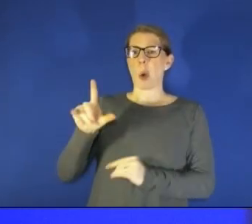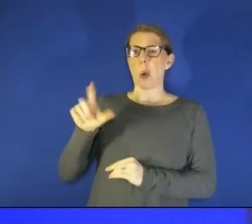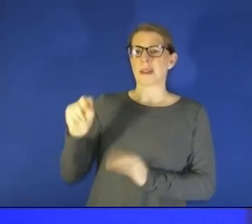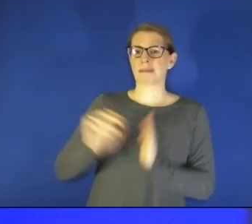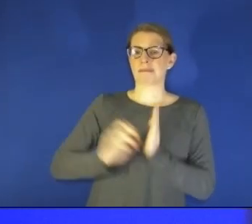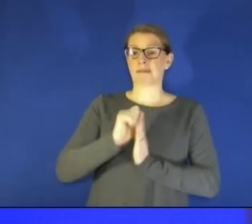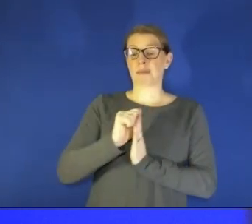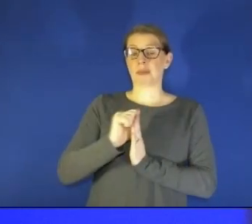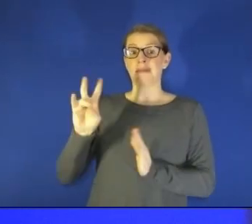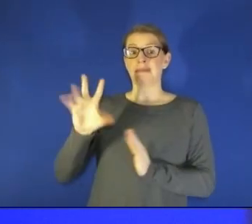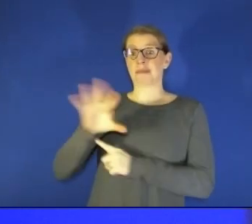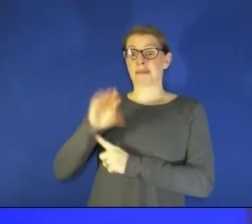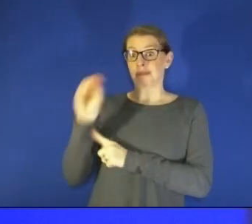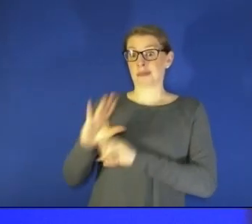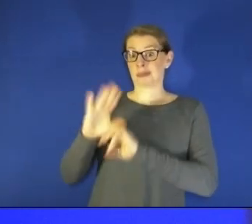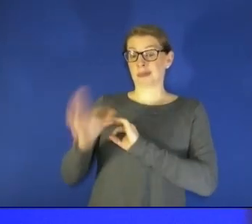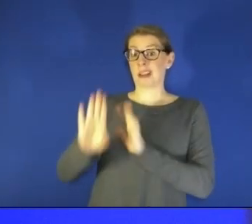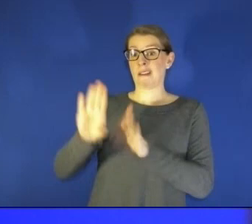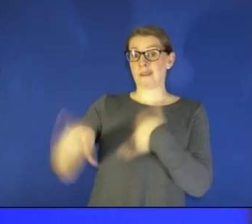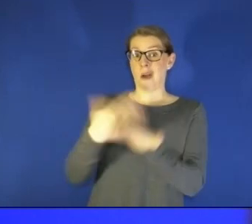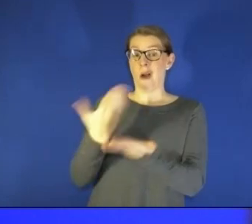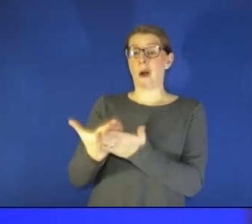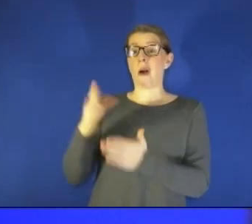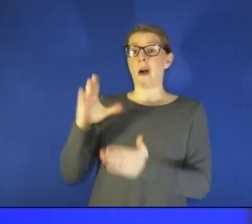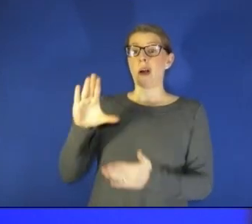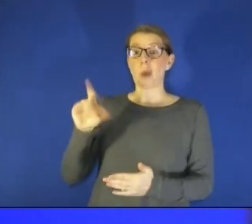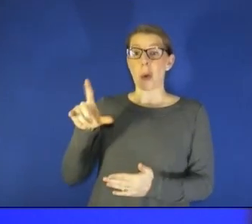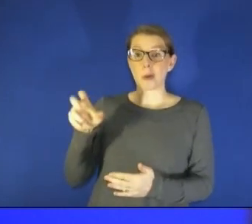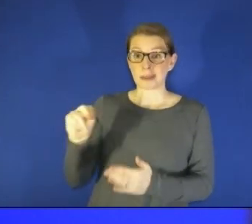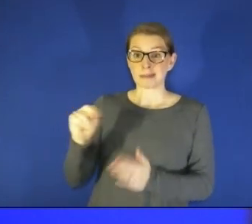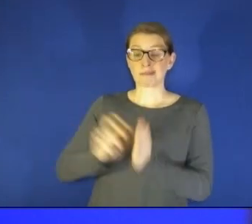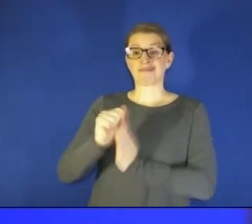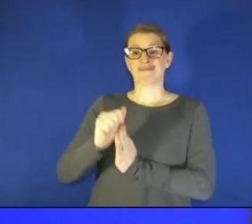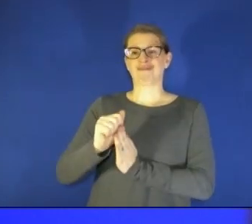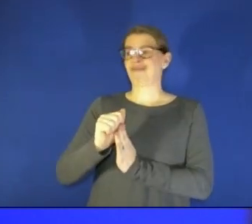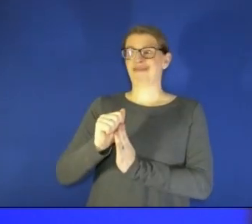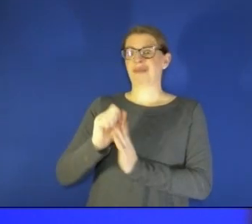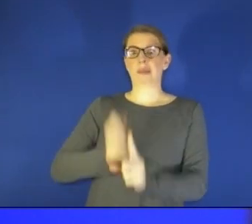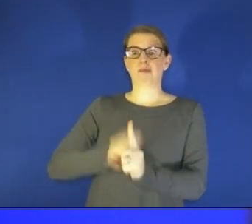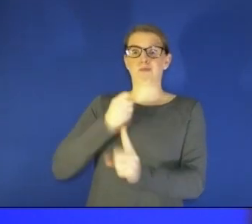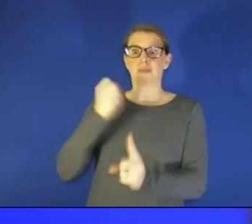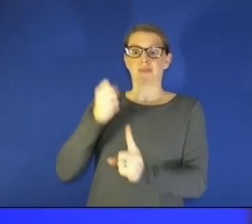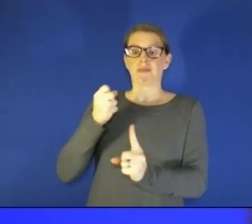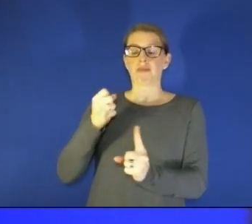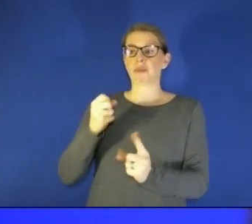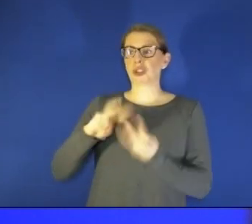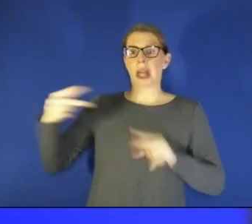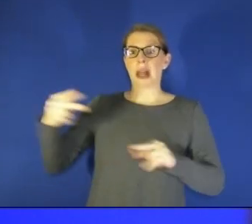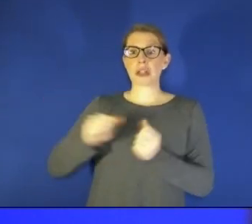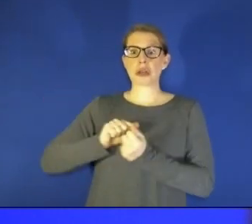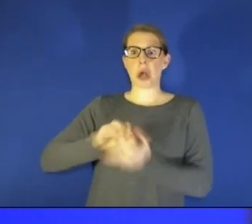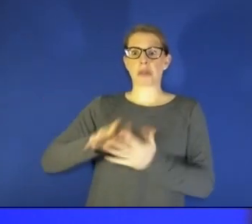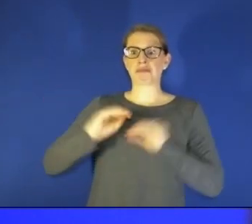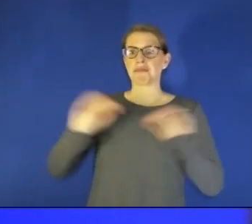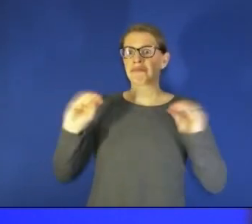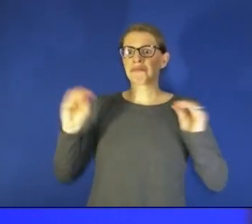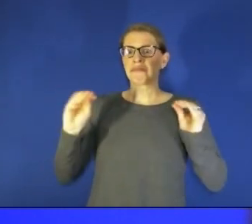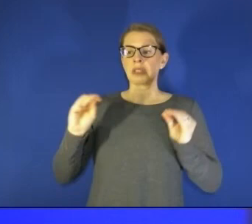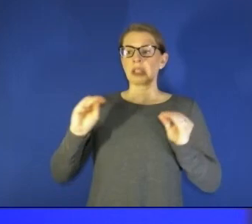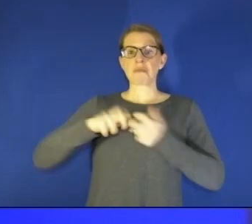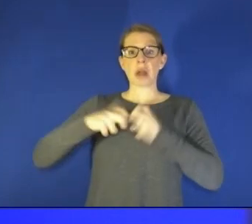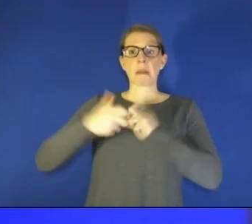colon cancers are what we call sporadic. We can't find a reason. We don't have a genetic cause. They just are an accumulation of problems. The